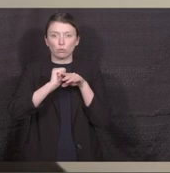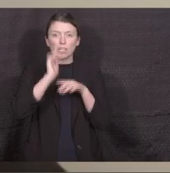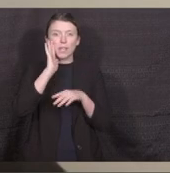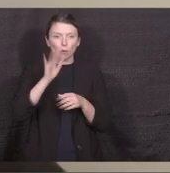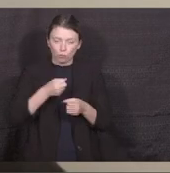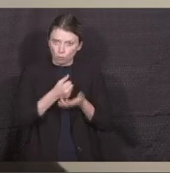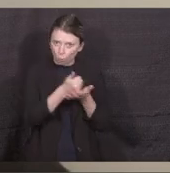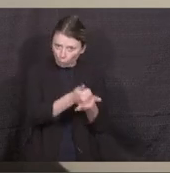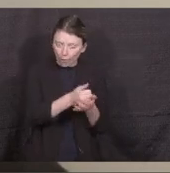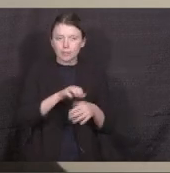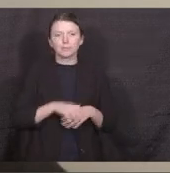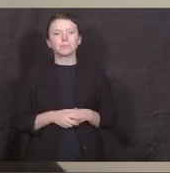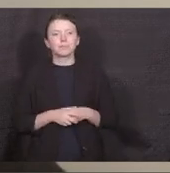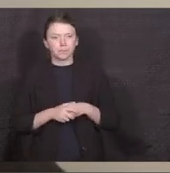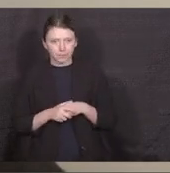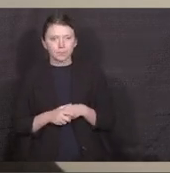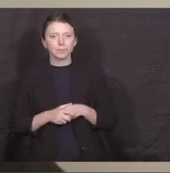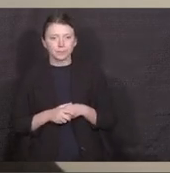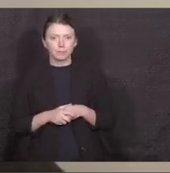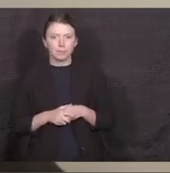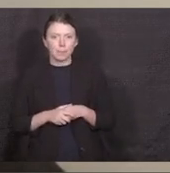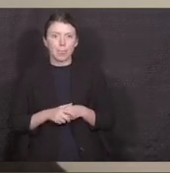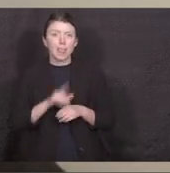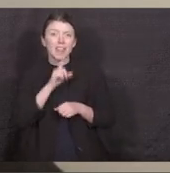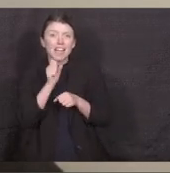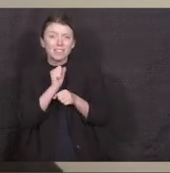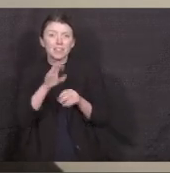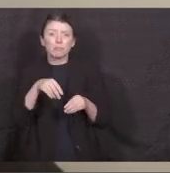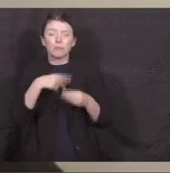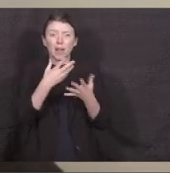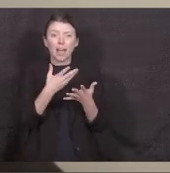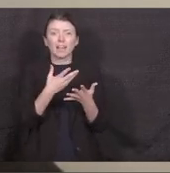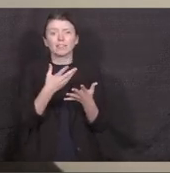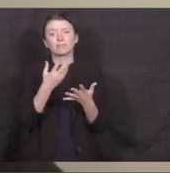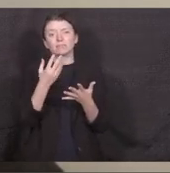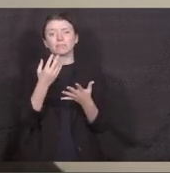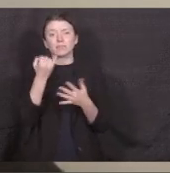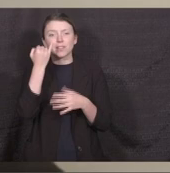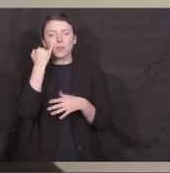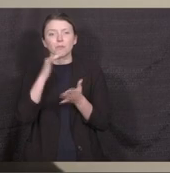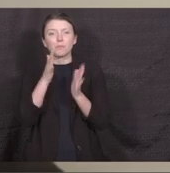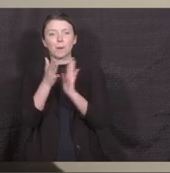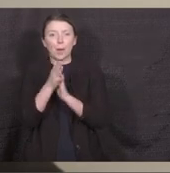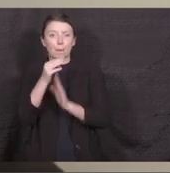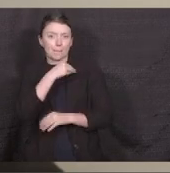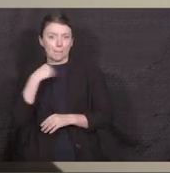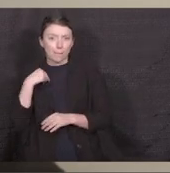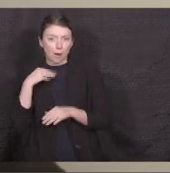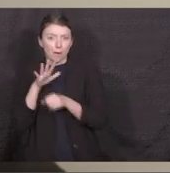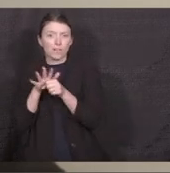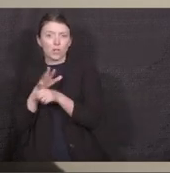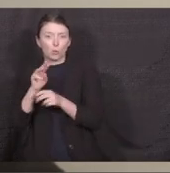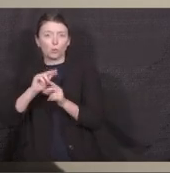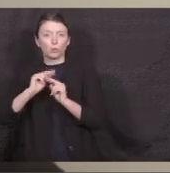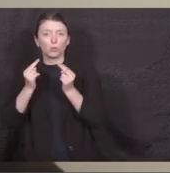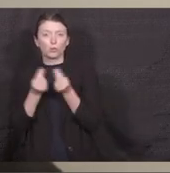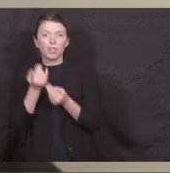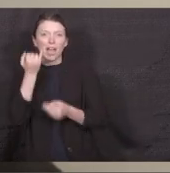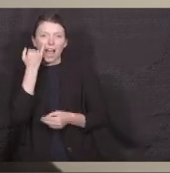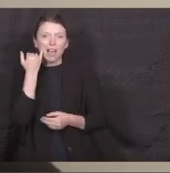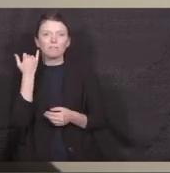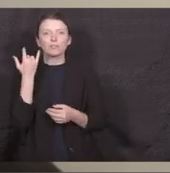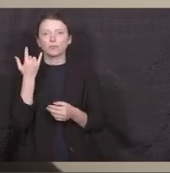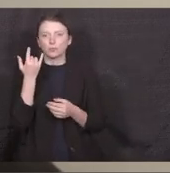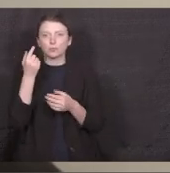that. They even go so far as if you become a member of a local union because you satisfy the requirements